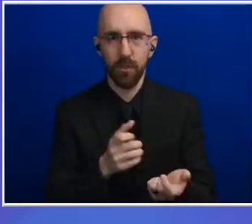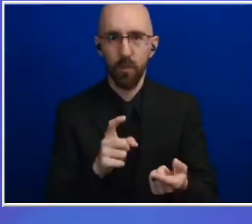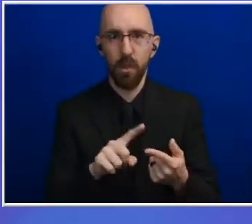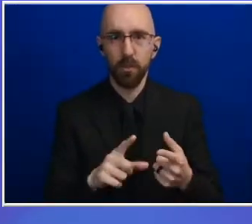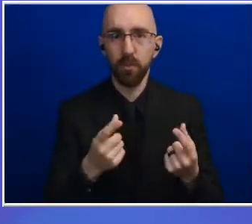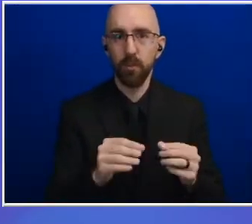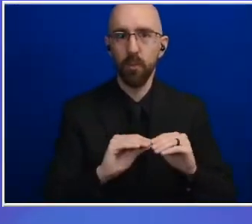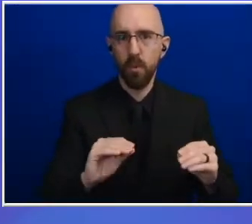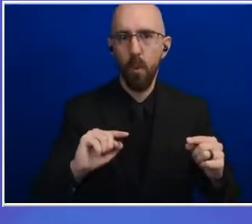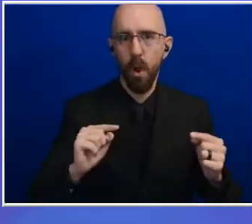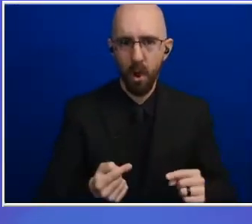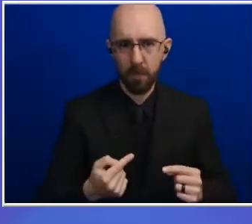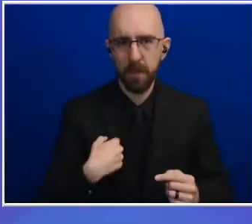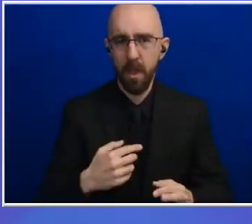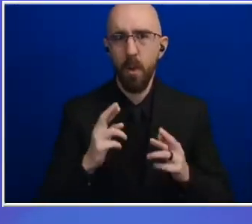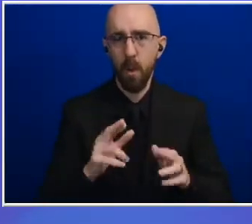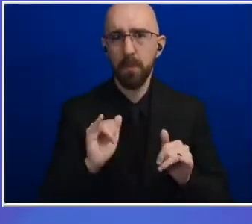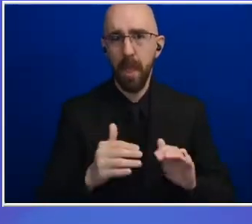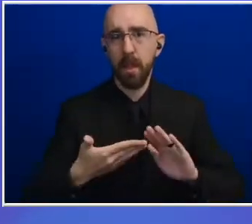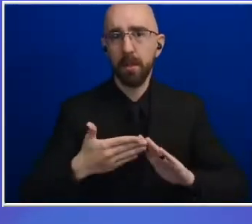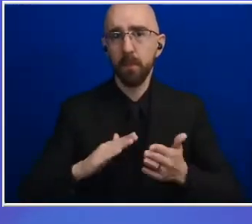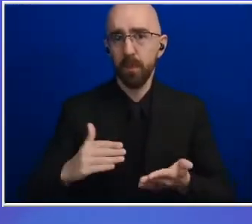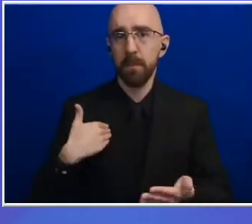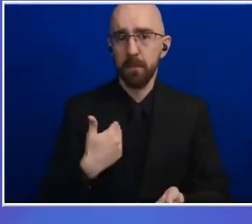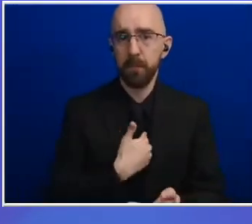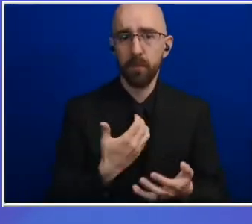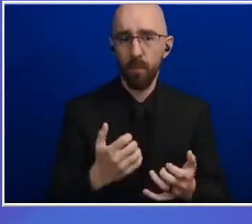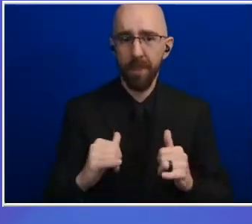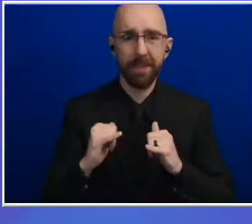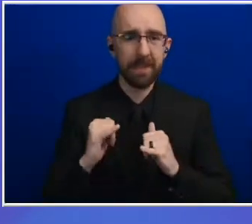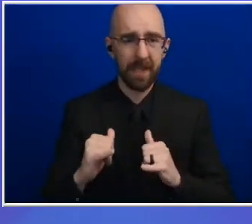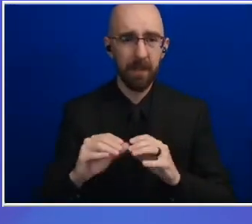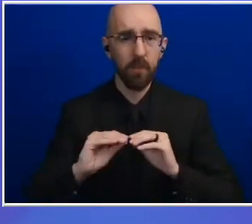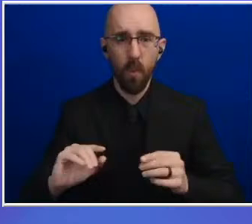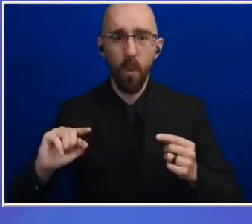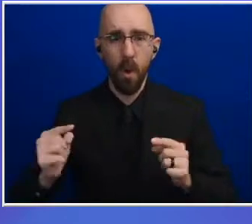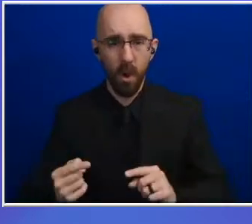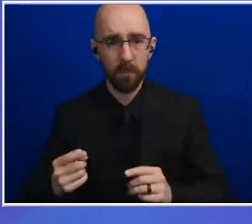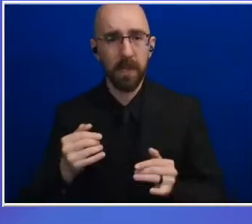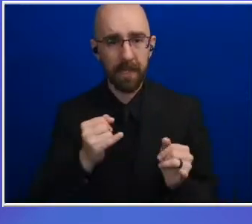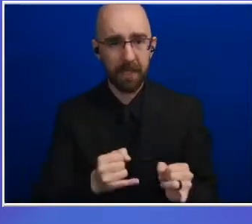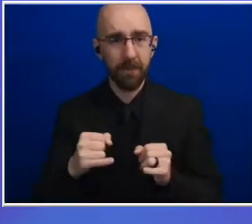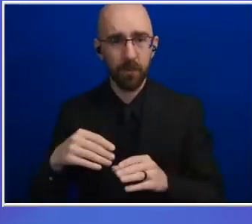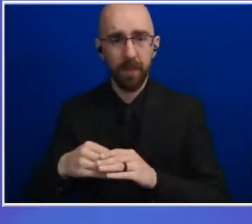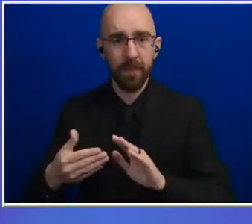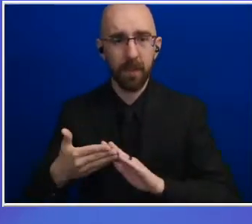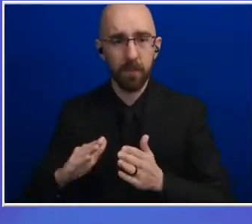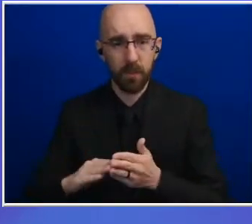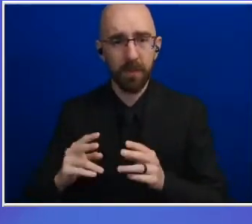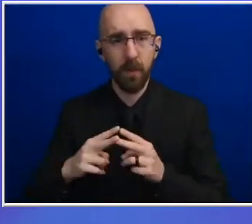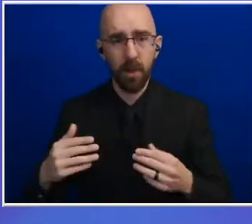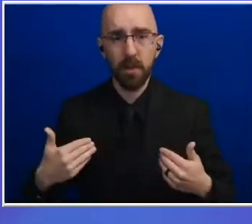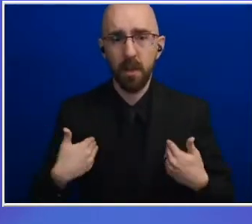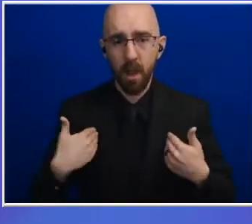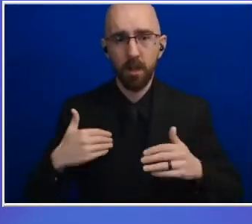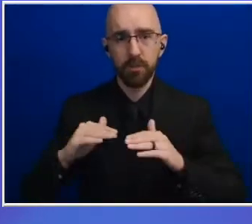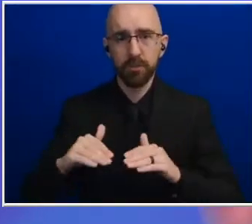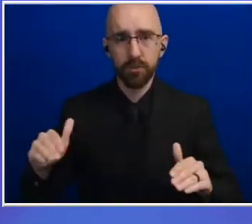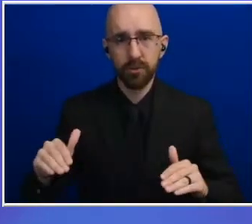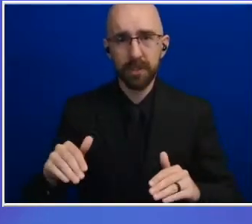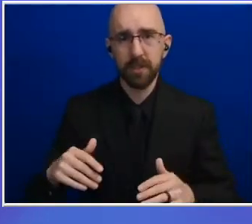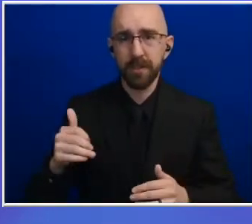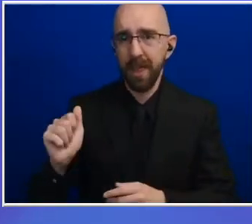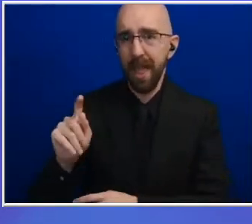I hope that community members will want to do no harm. And there are individuals in our community, very young children who are vulnerable to these diseases,